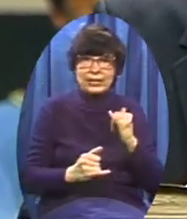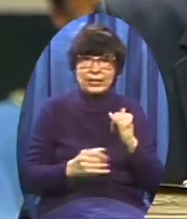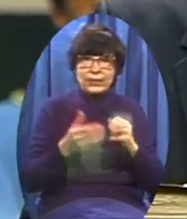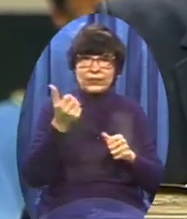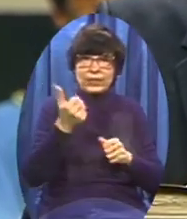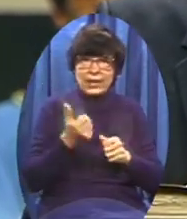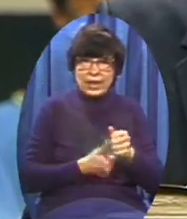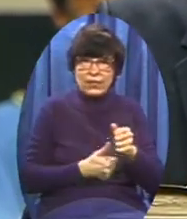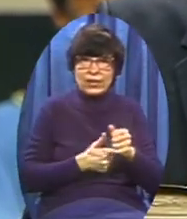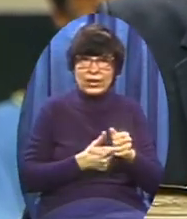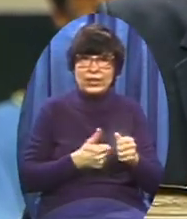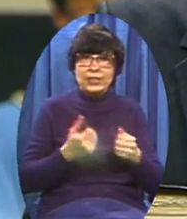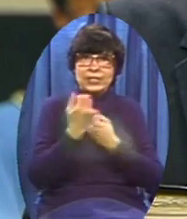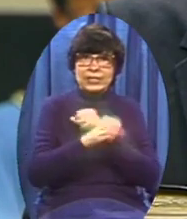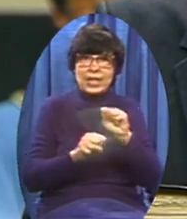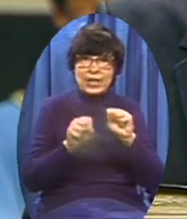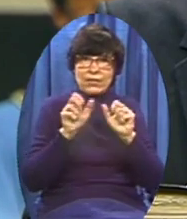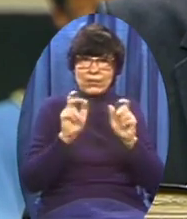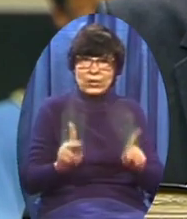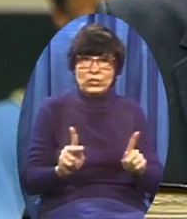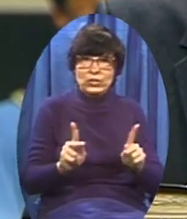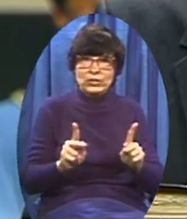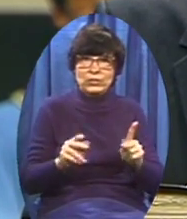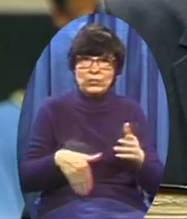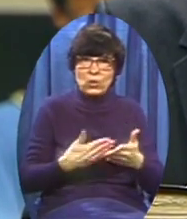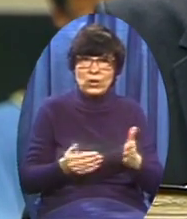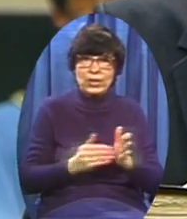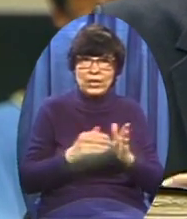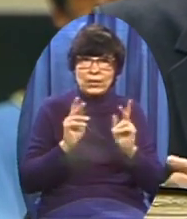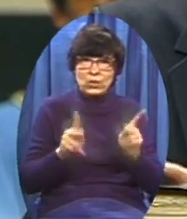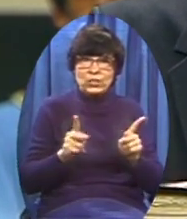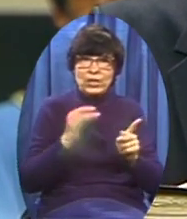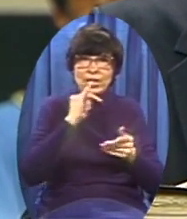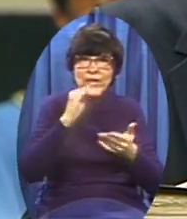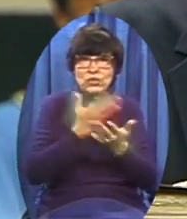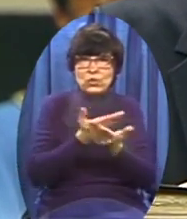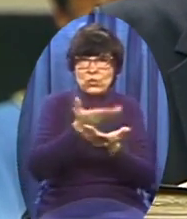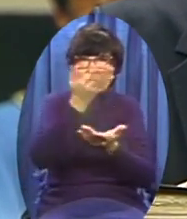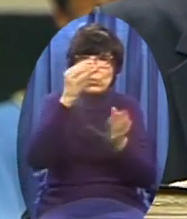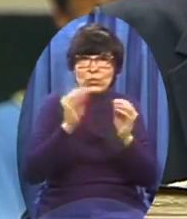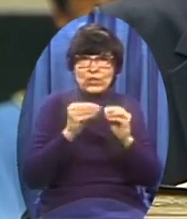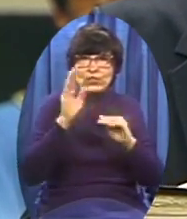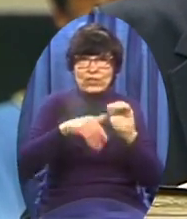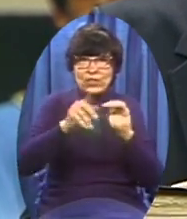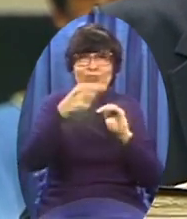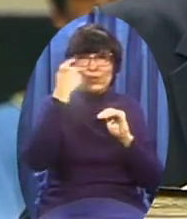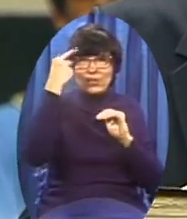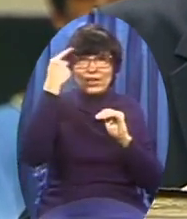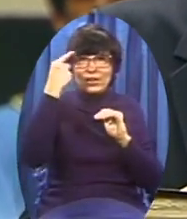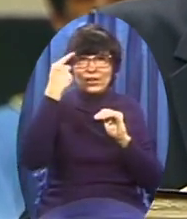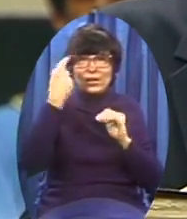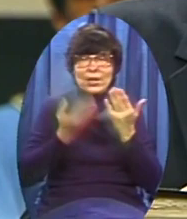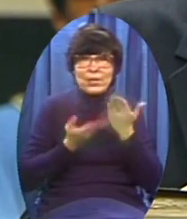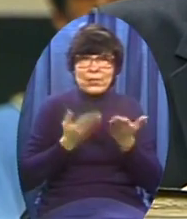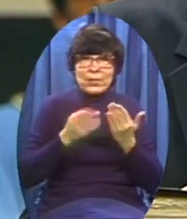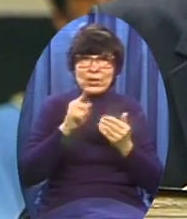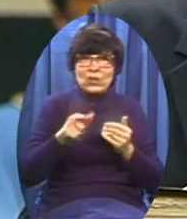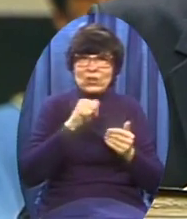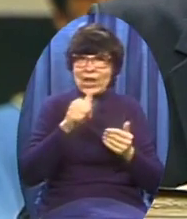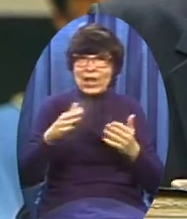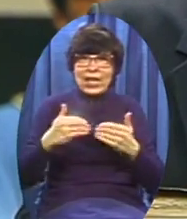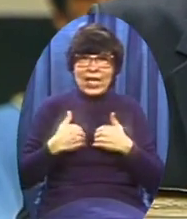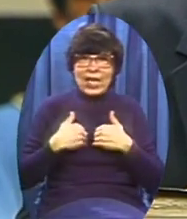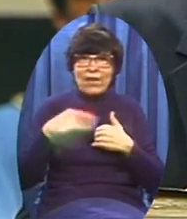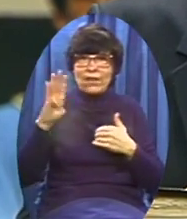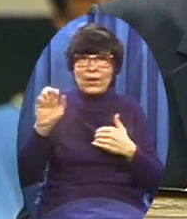richer than you think. You may not have much money in your bank account. You may not even have a bank account. Some of